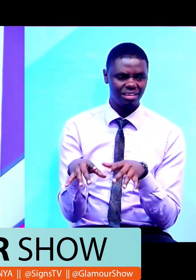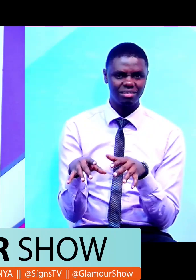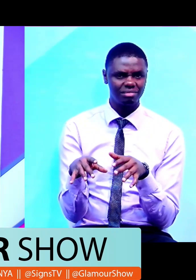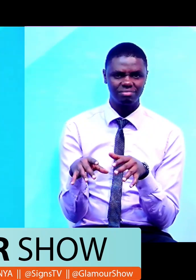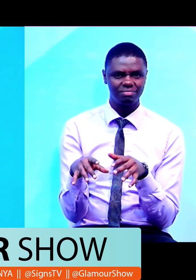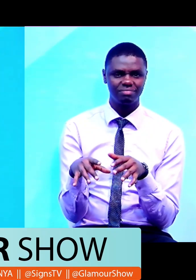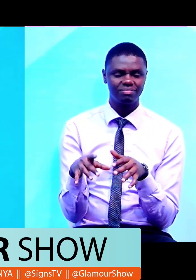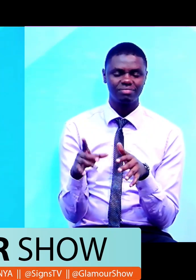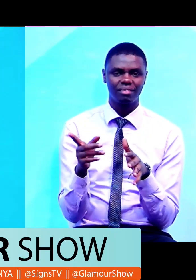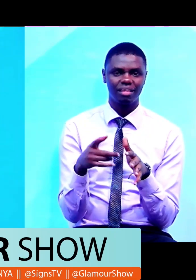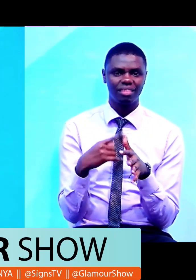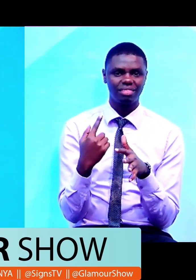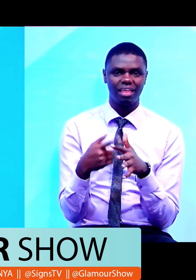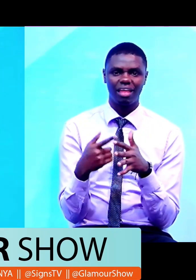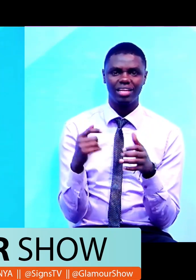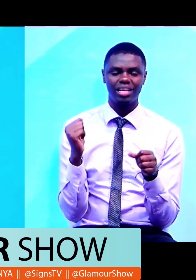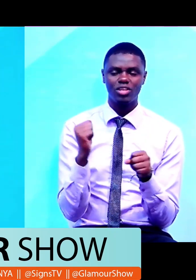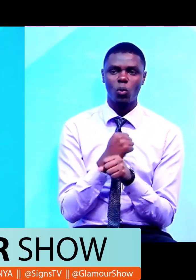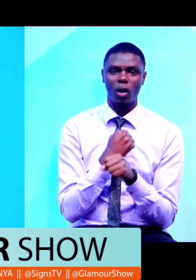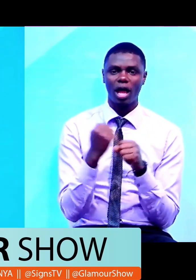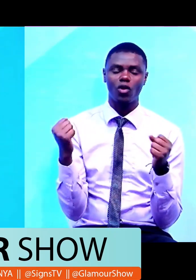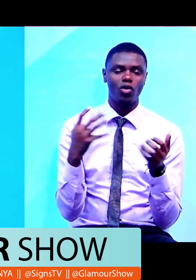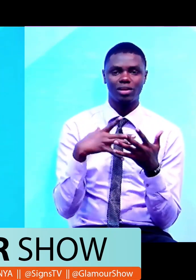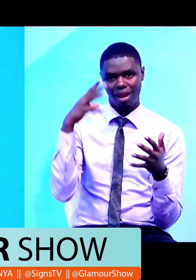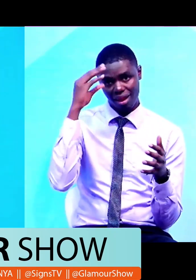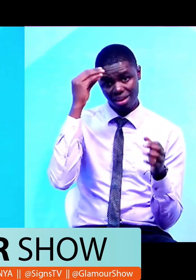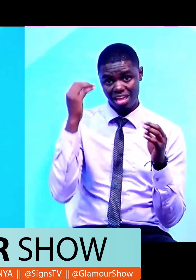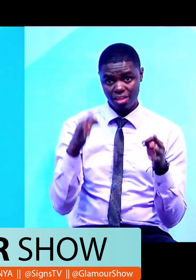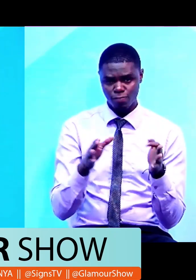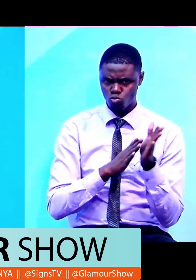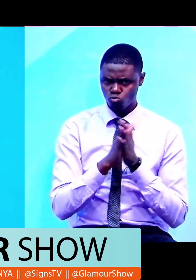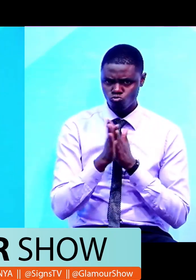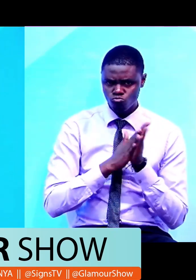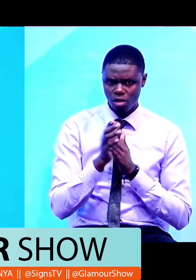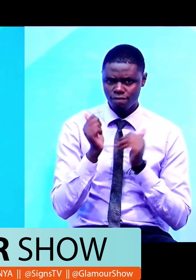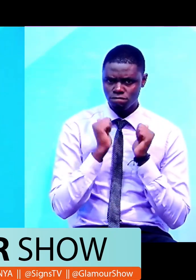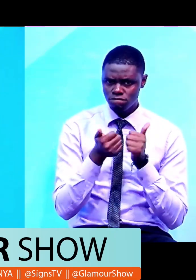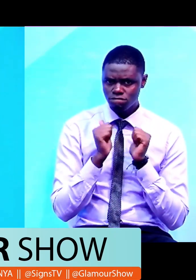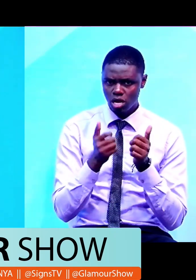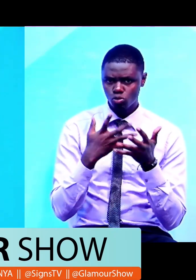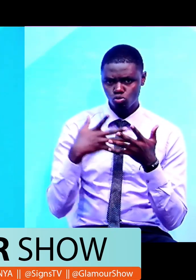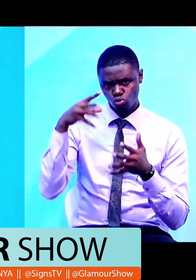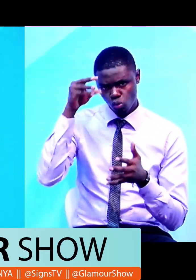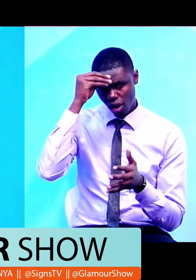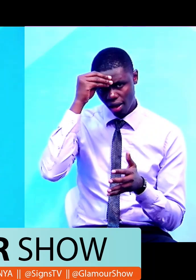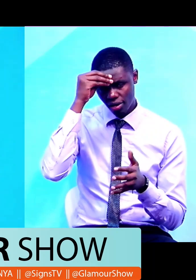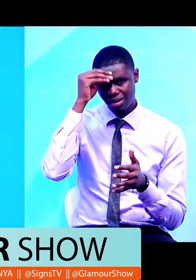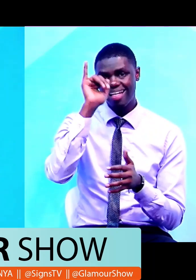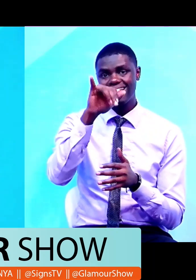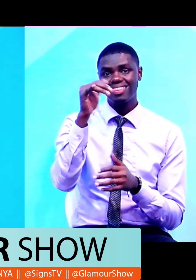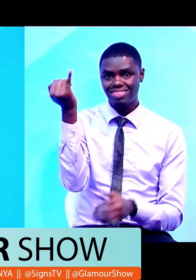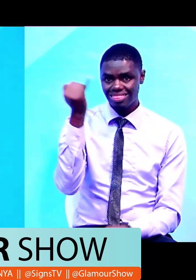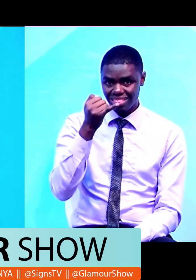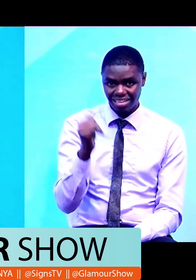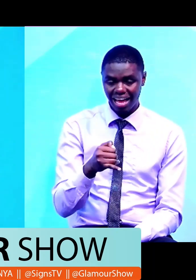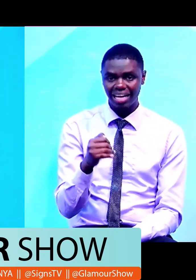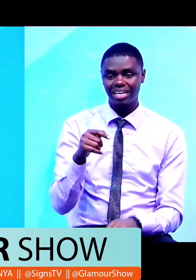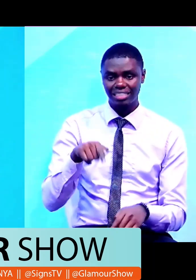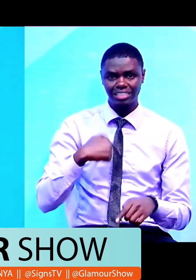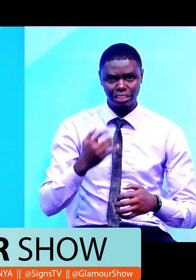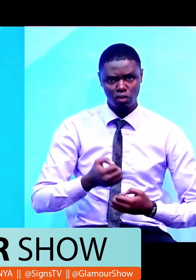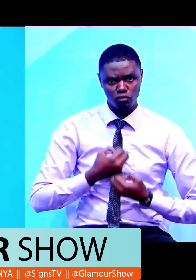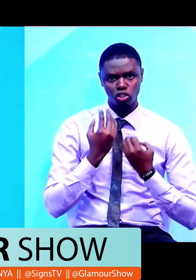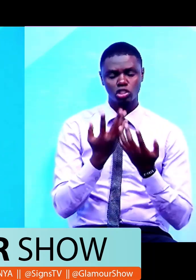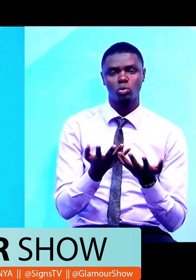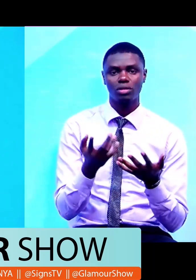of art, you will not be able to learn. But if you are interested to learn that form of art and self-expression, you